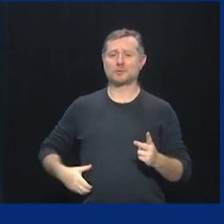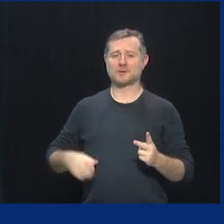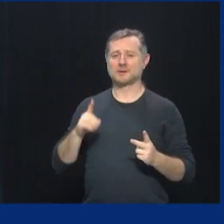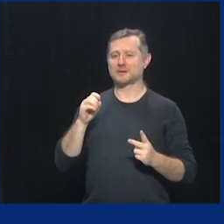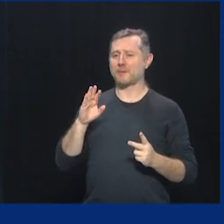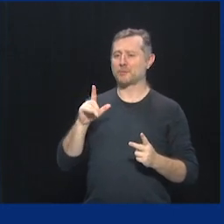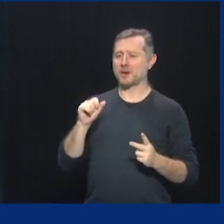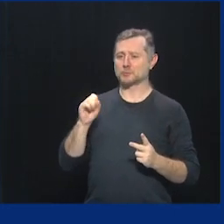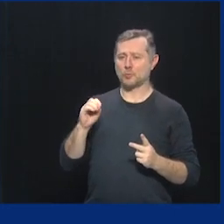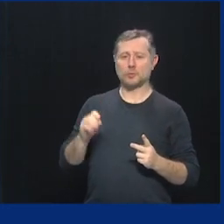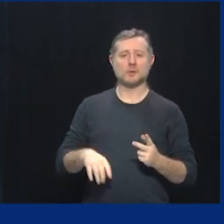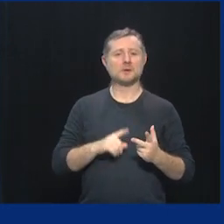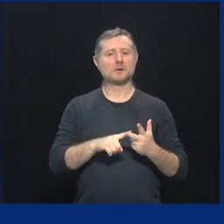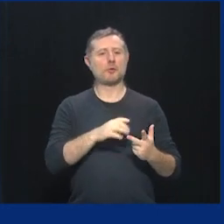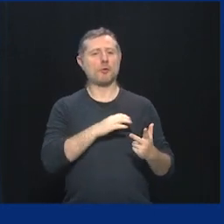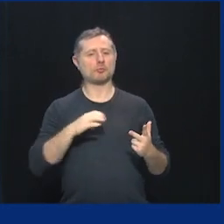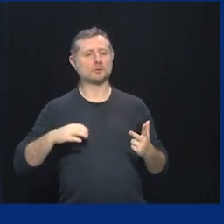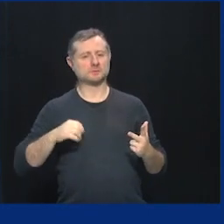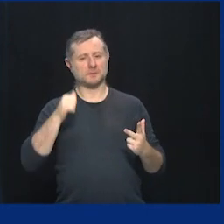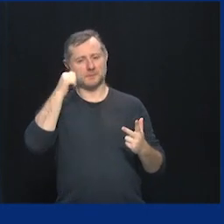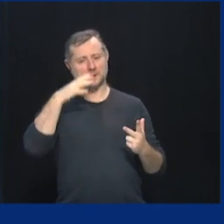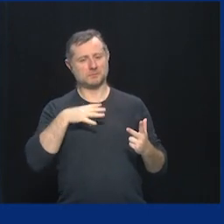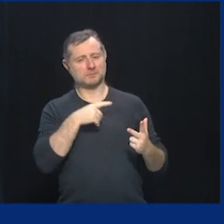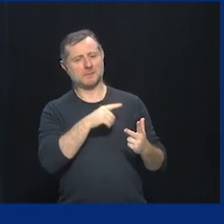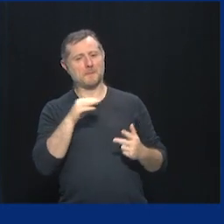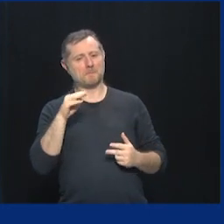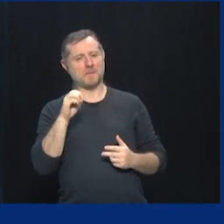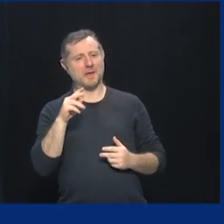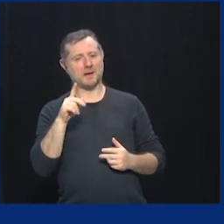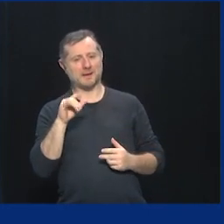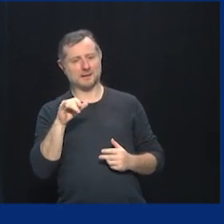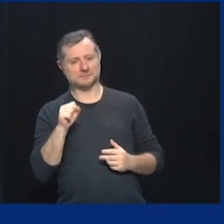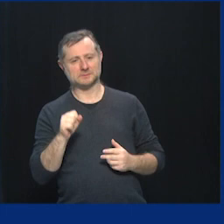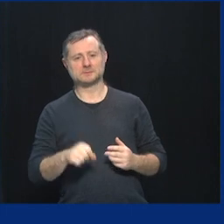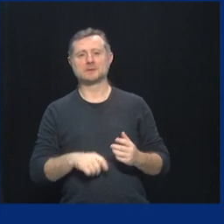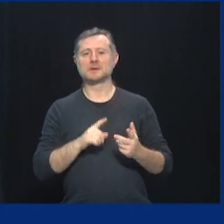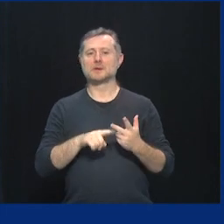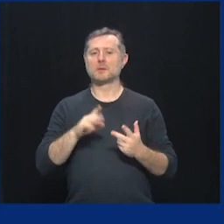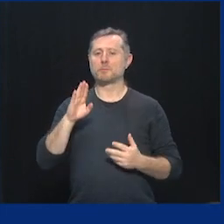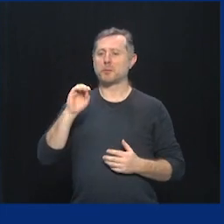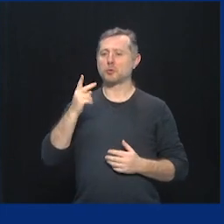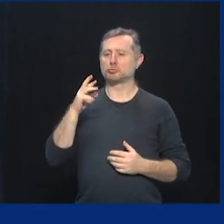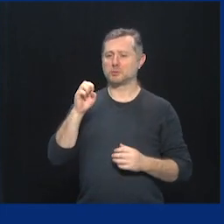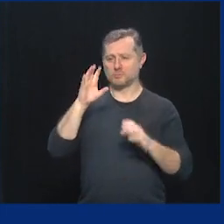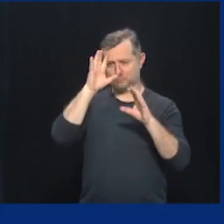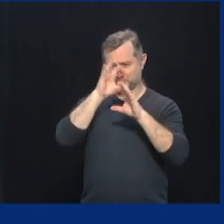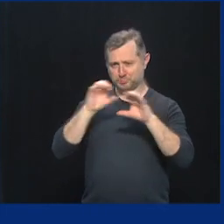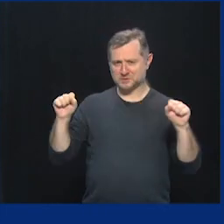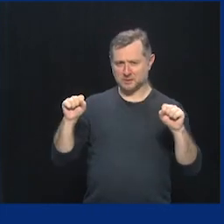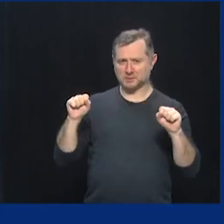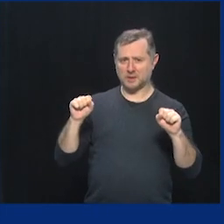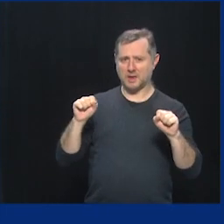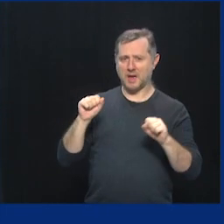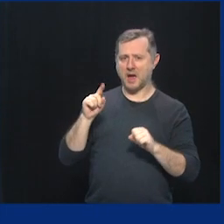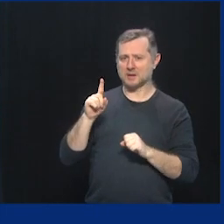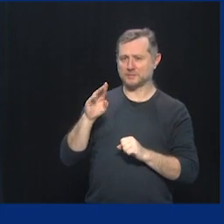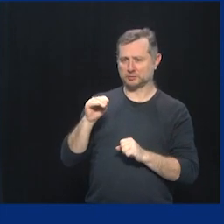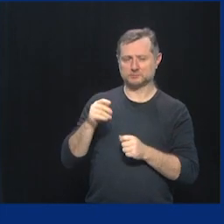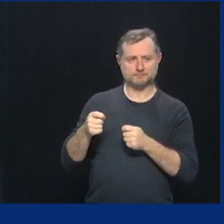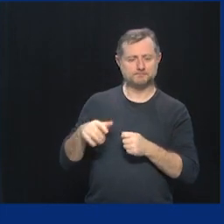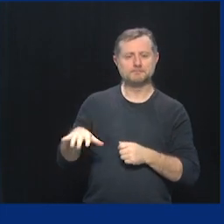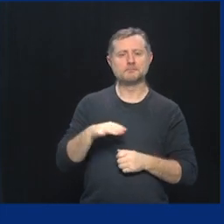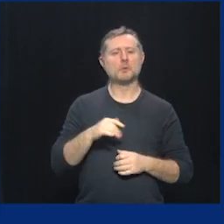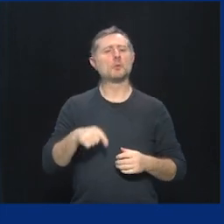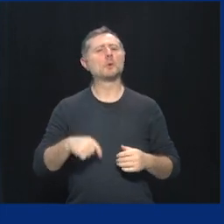Meeks, our Borough President, Donovan Richards, as well as Borough President Adams. We're here today because of a